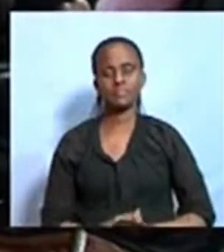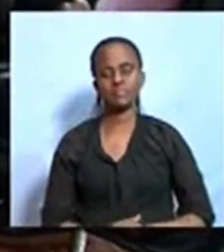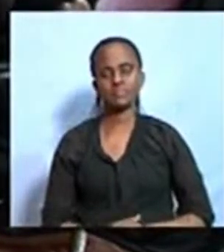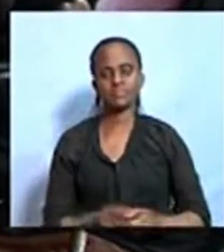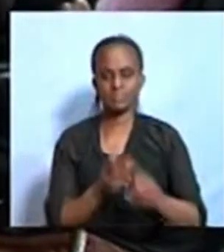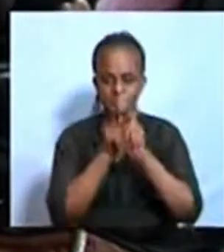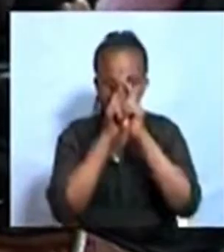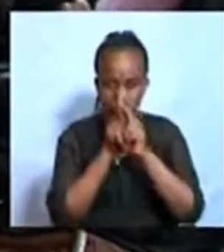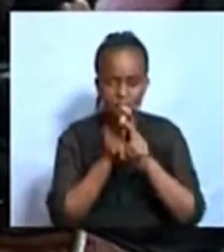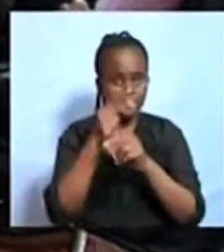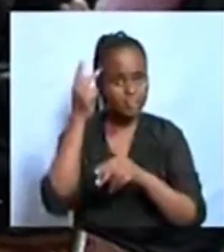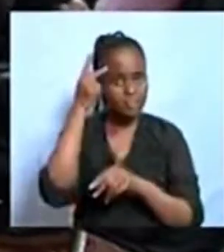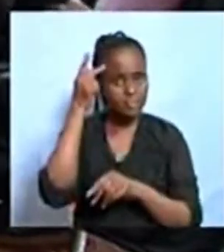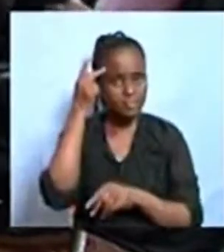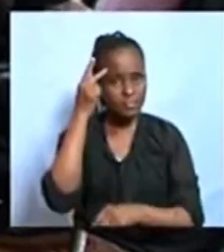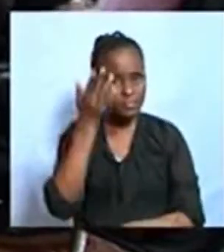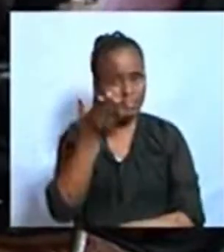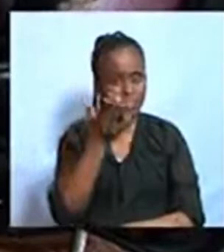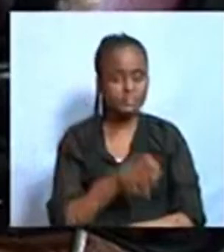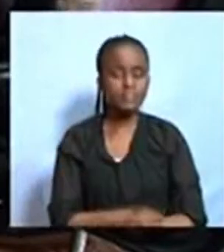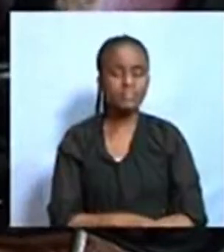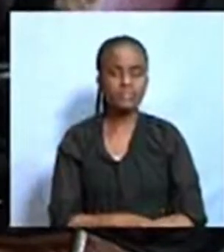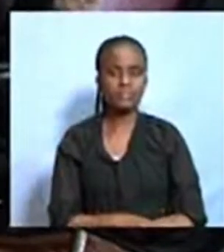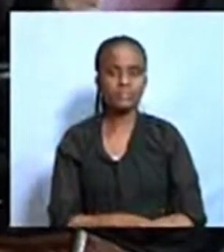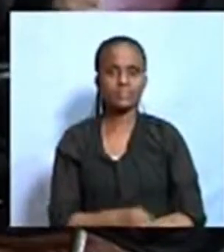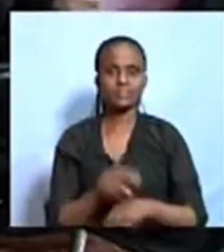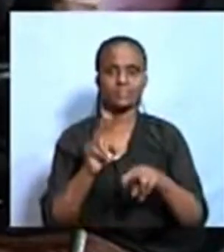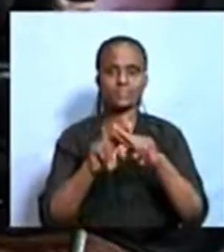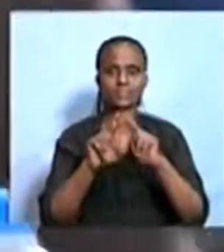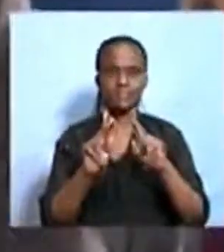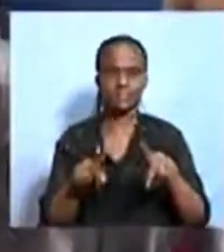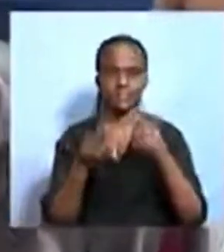Honorable Chara. Thank you, Chair.